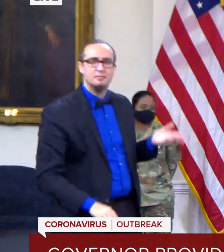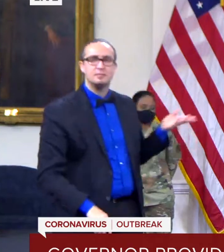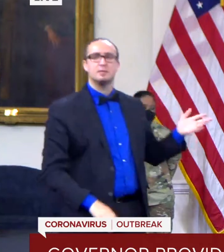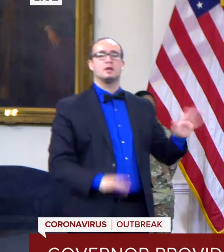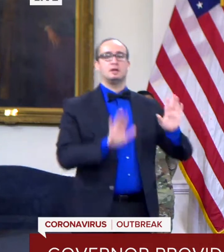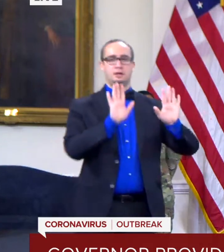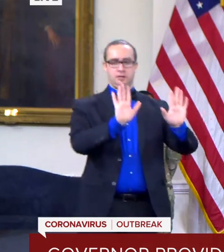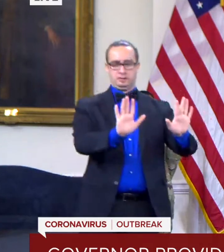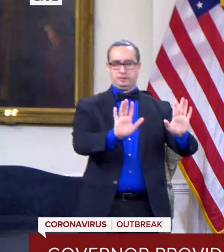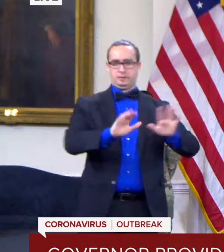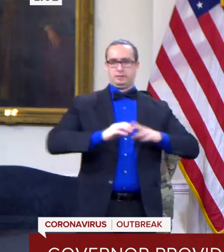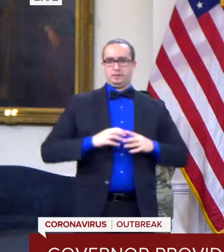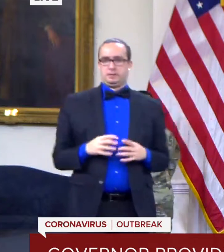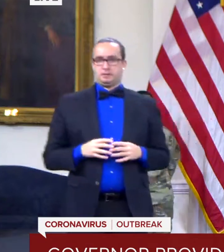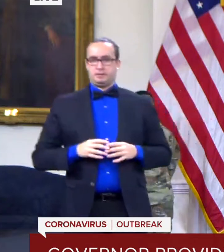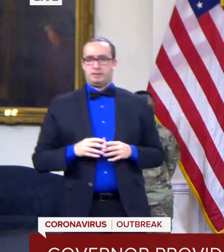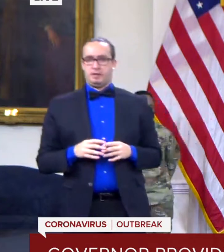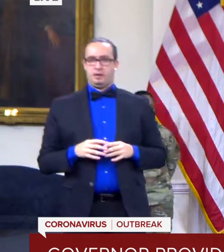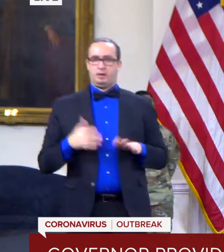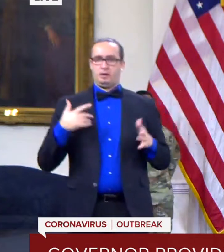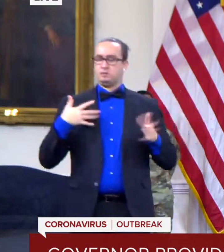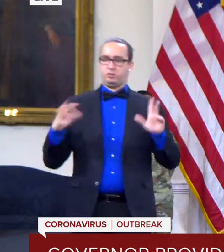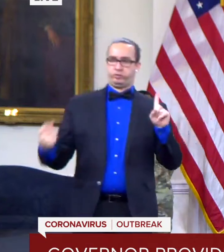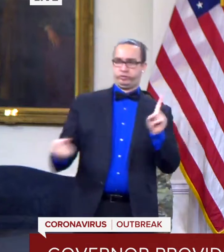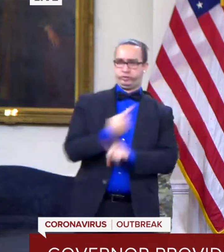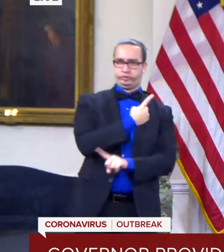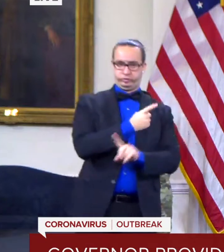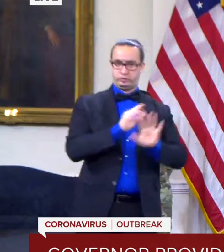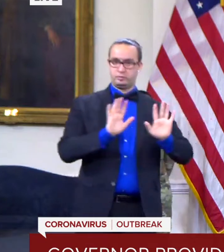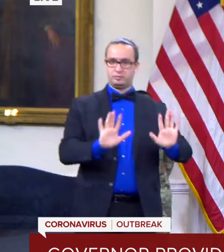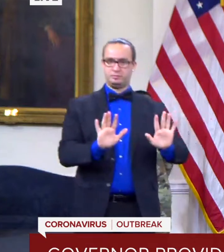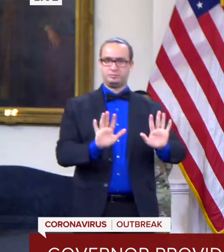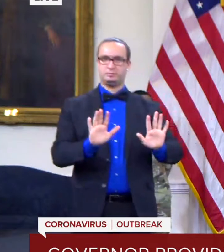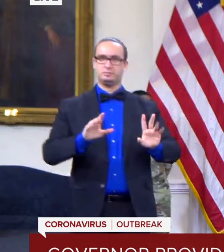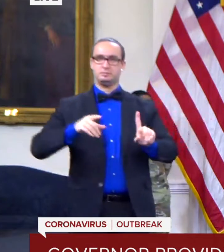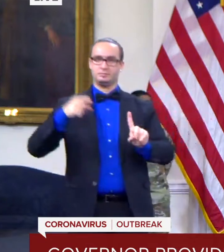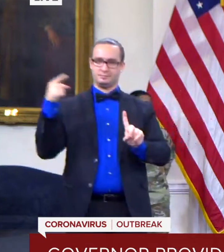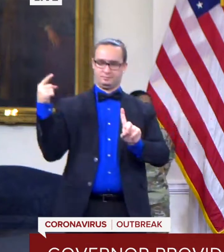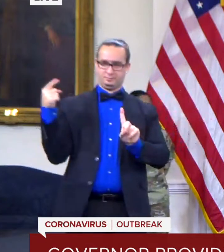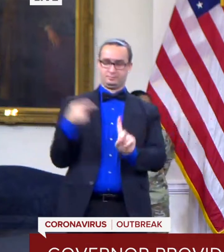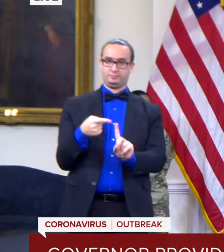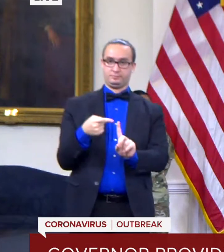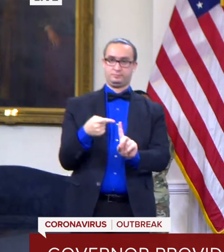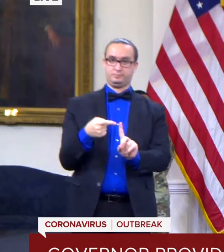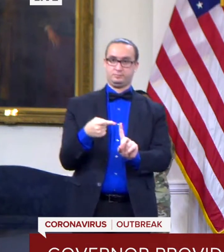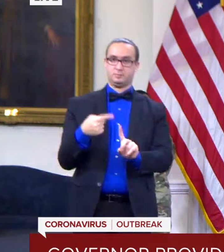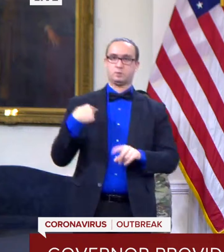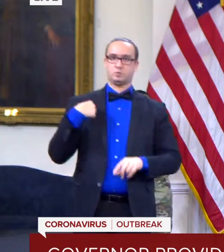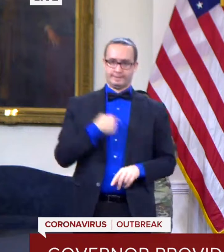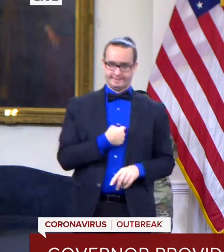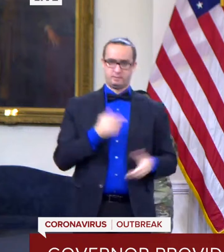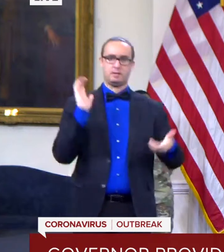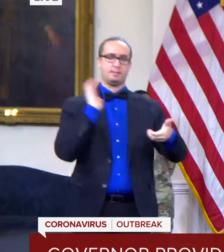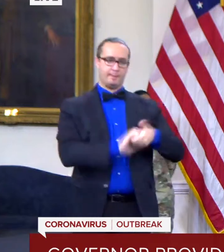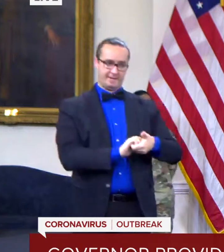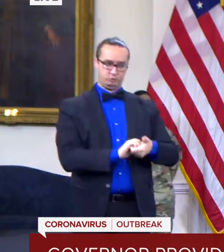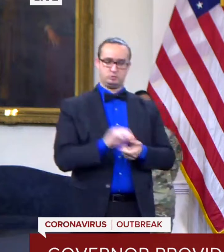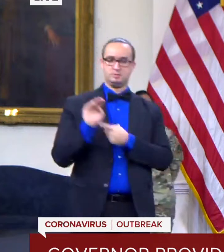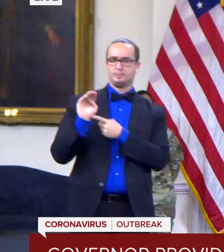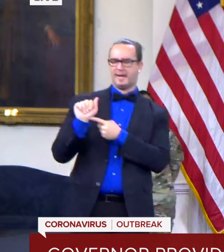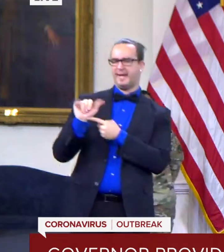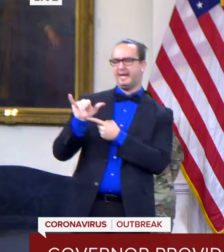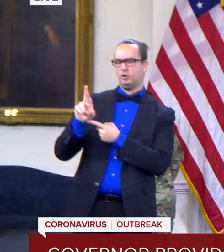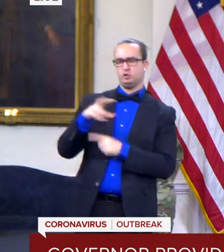criticizing the mayor in any way, but we have conversations every day with his health department, which we're really cooperating with. I mentioned earlier, at